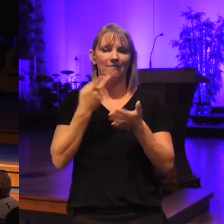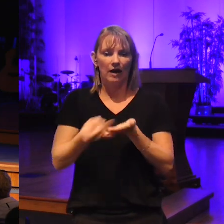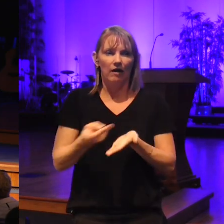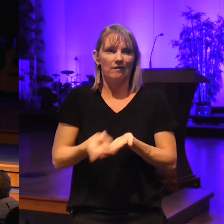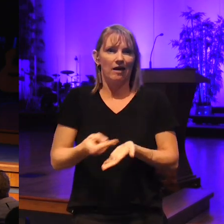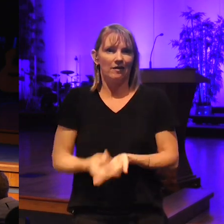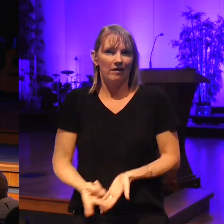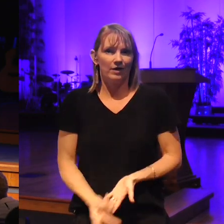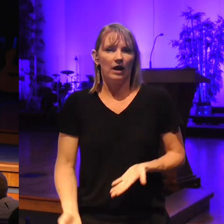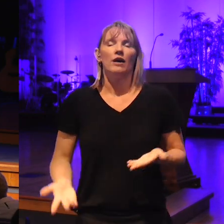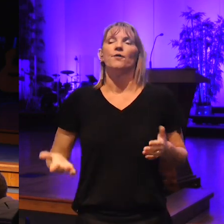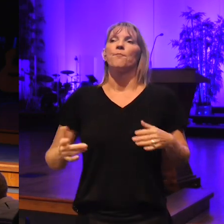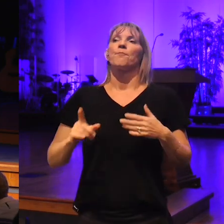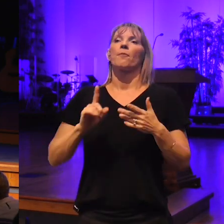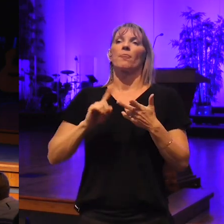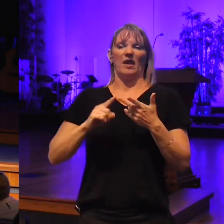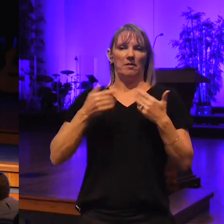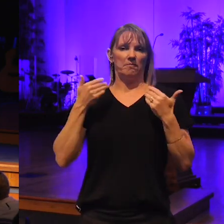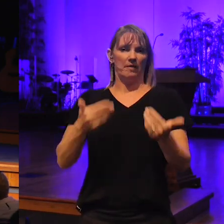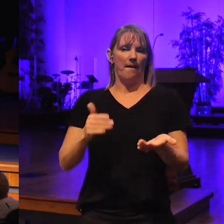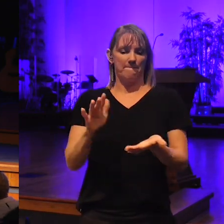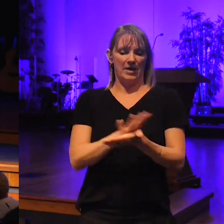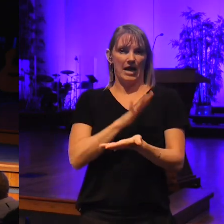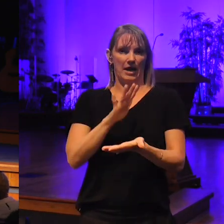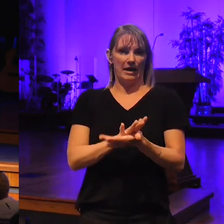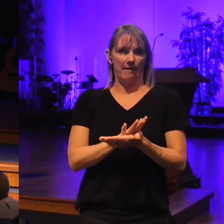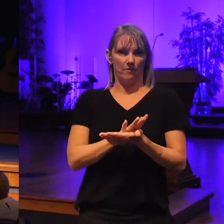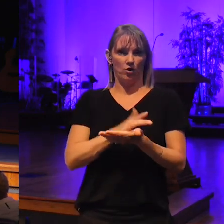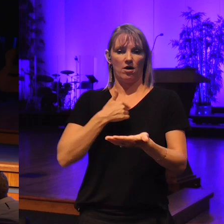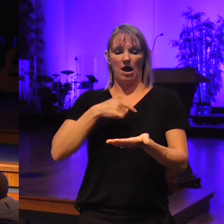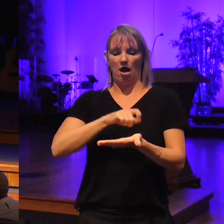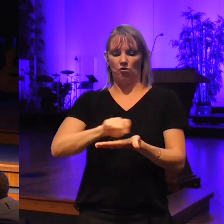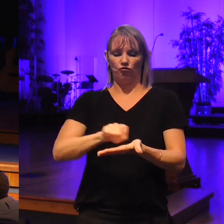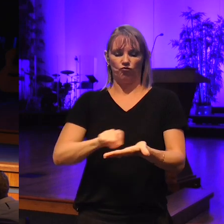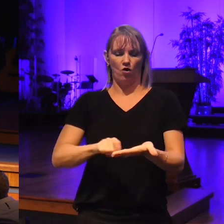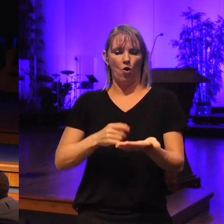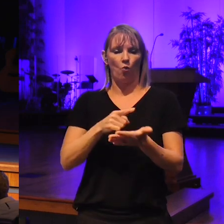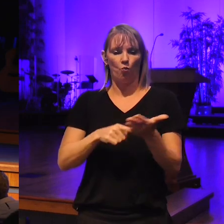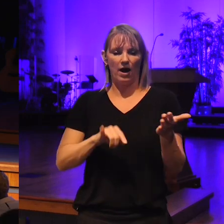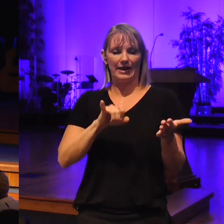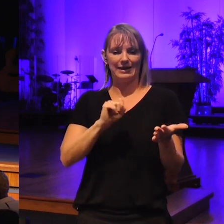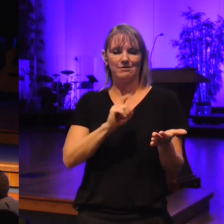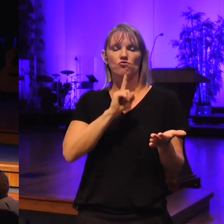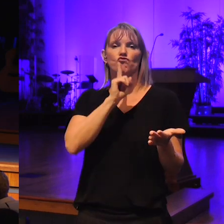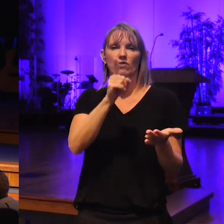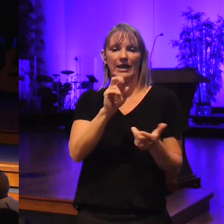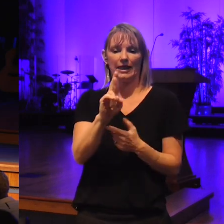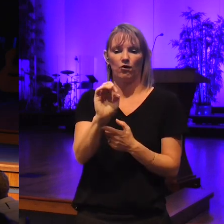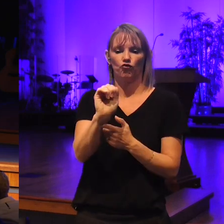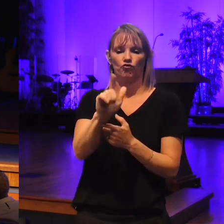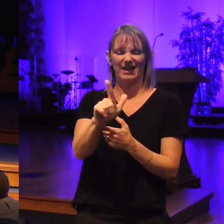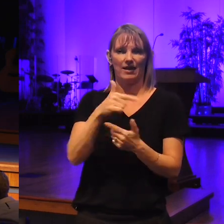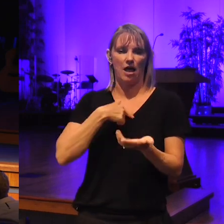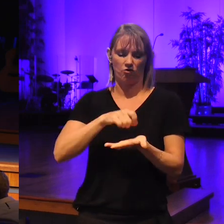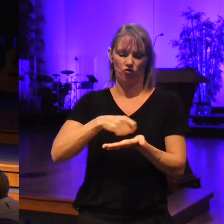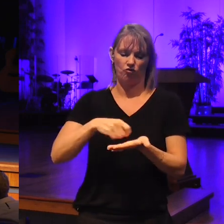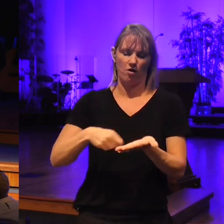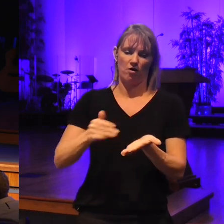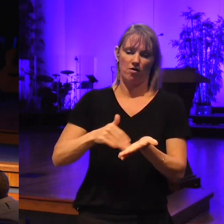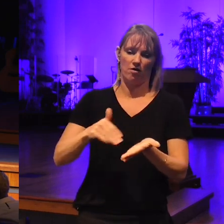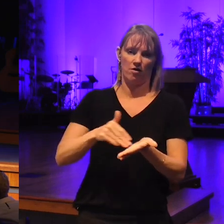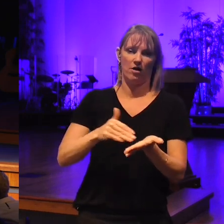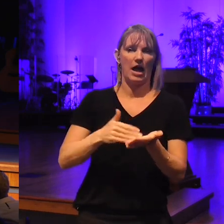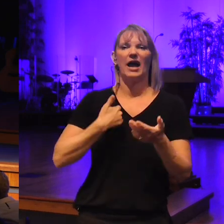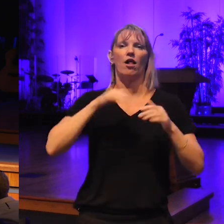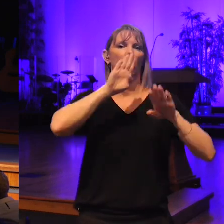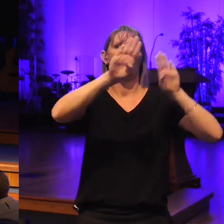pad of paper and I wrote on it what is really real. Hundreds of times. And I placed them